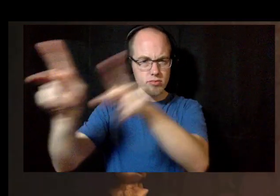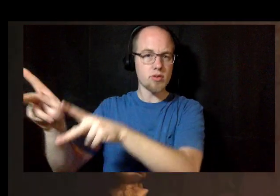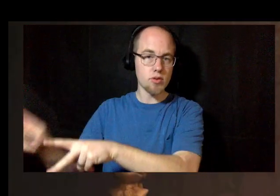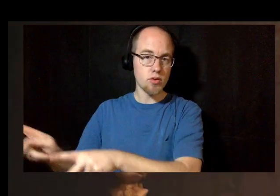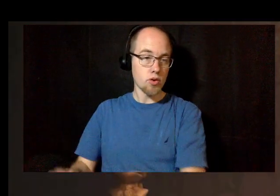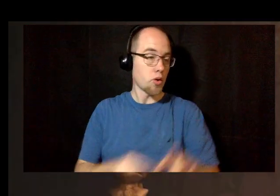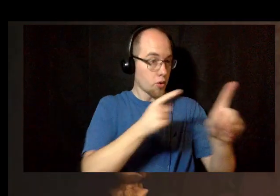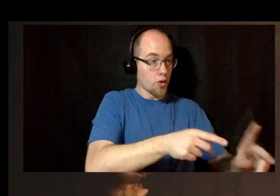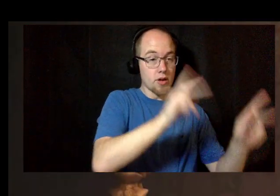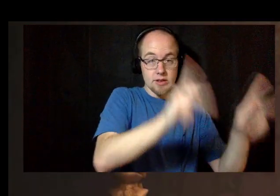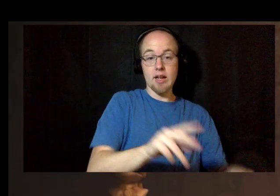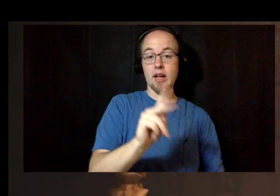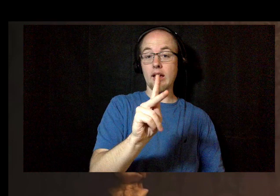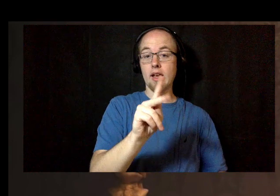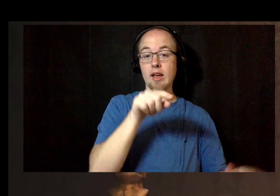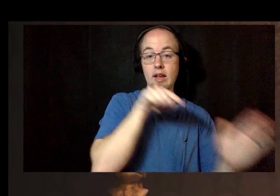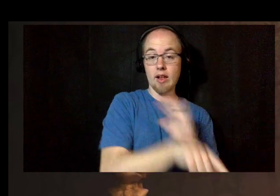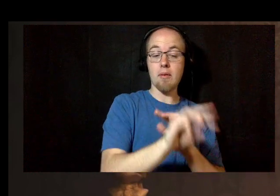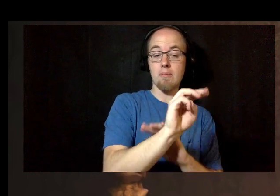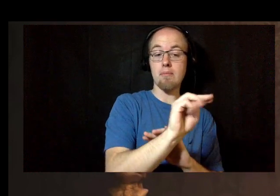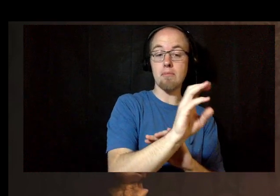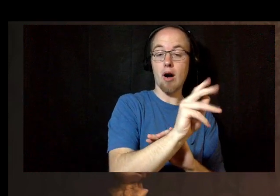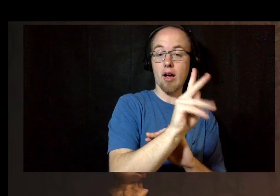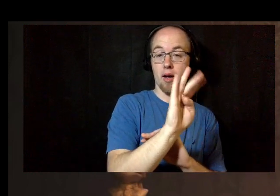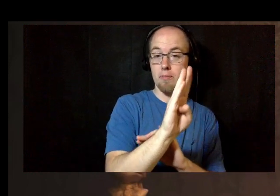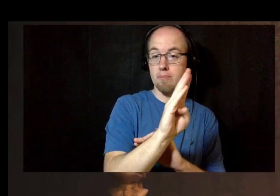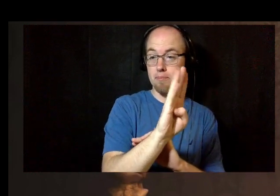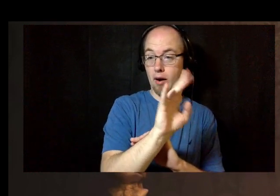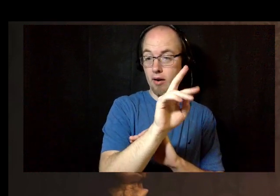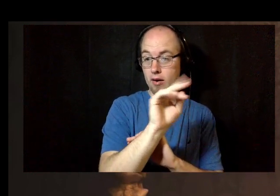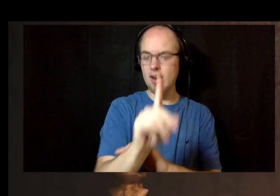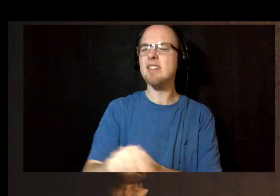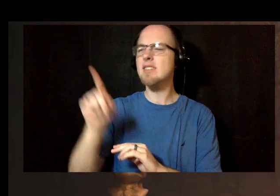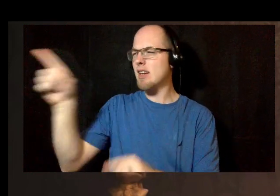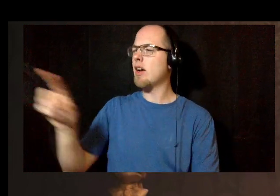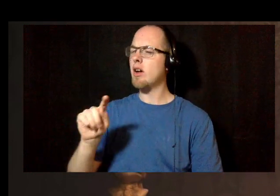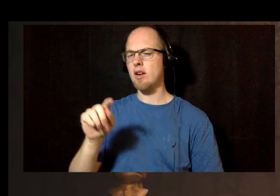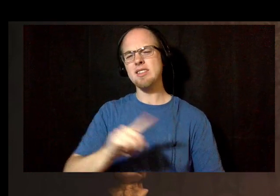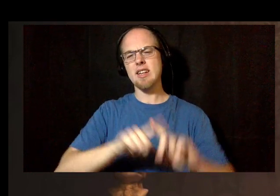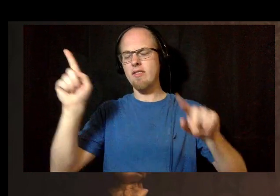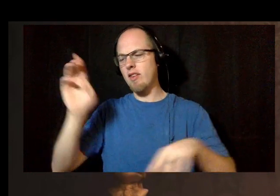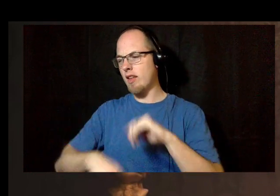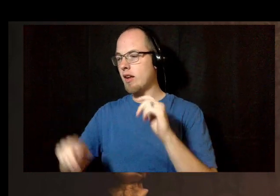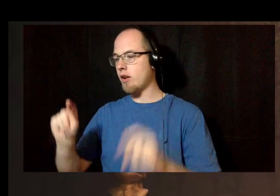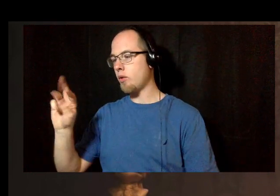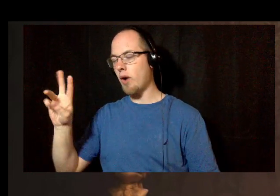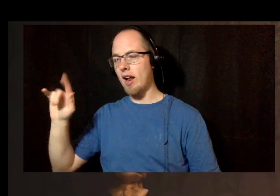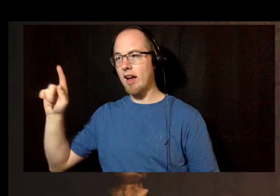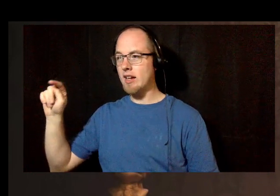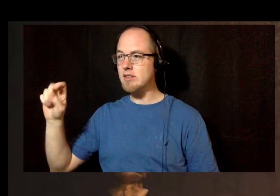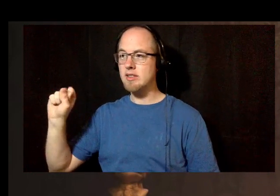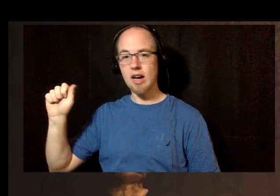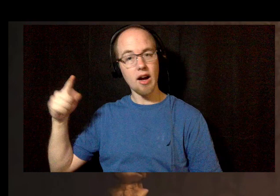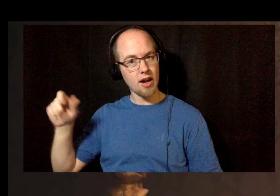To Kill a Mockingbird is another man's Twilight Saga. Hello there, what's your name?